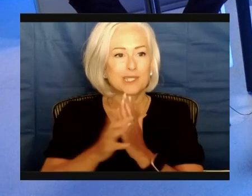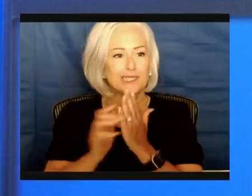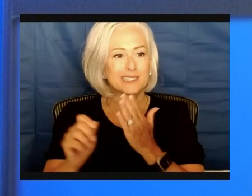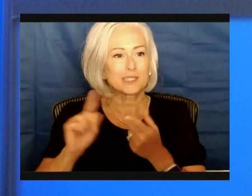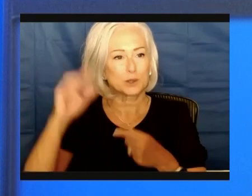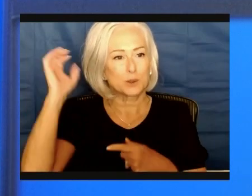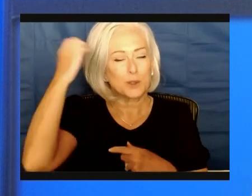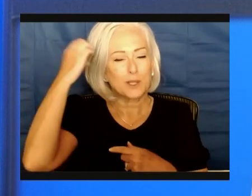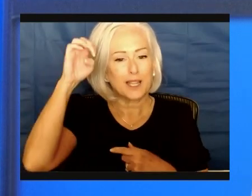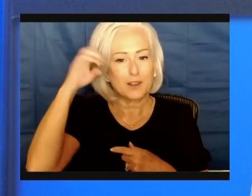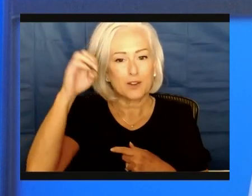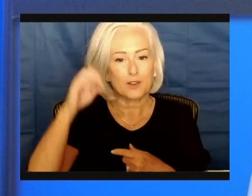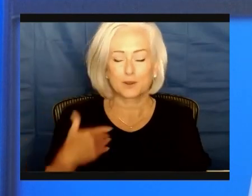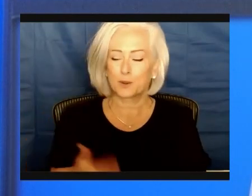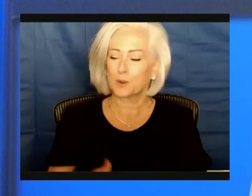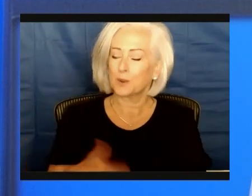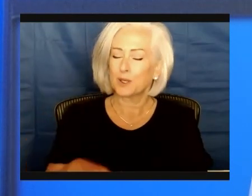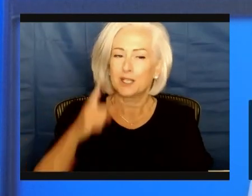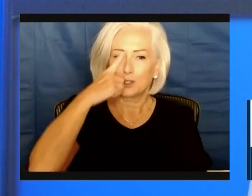dream come true.